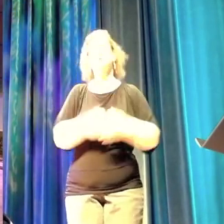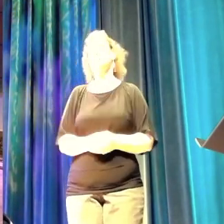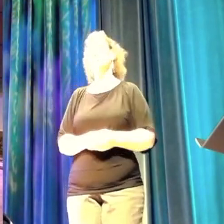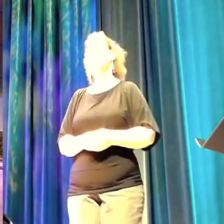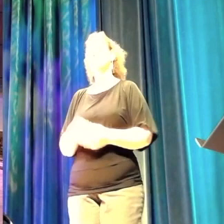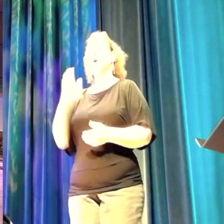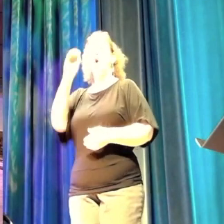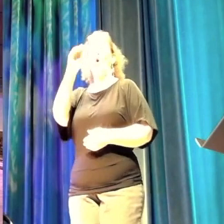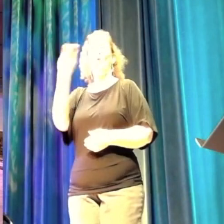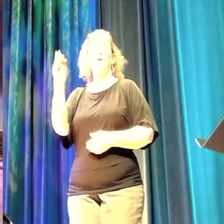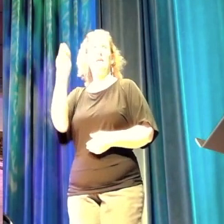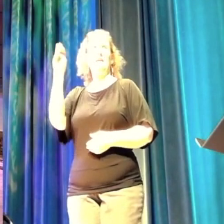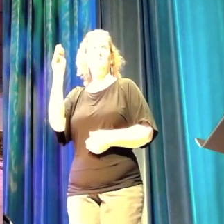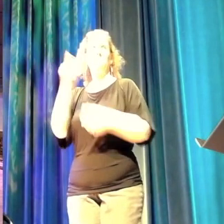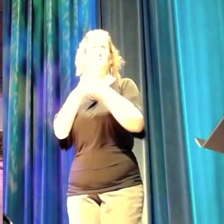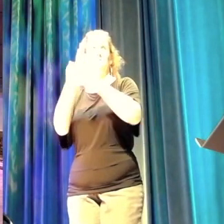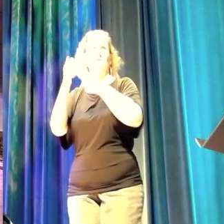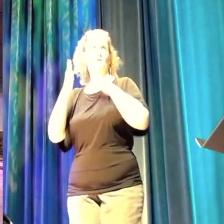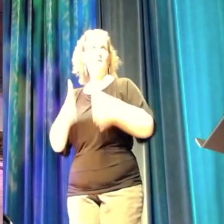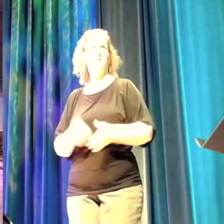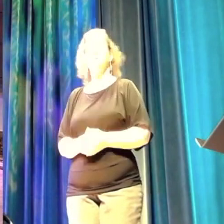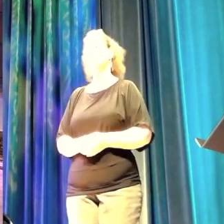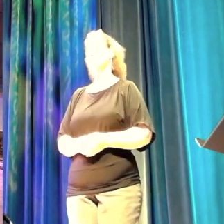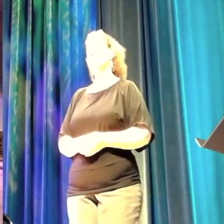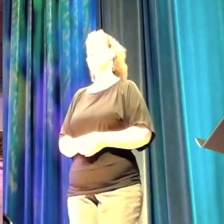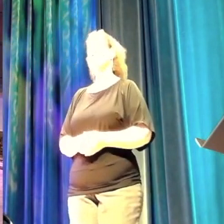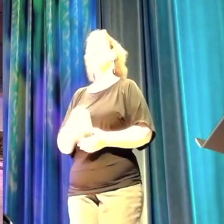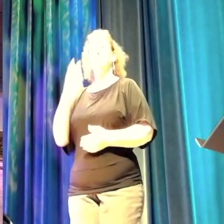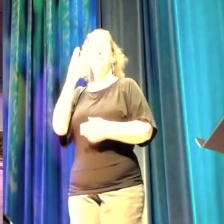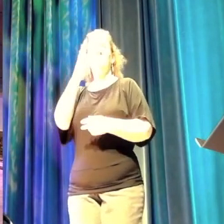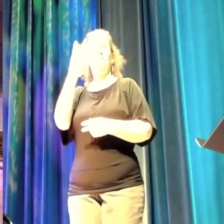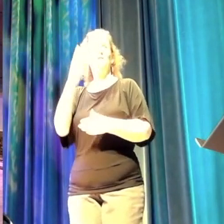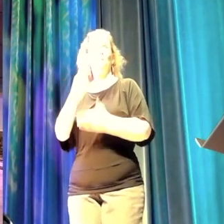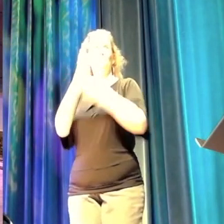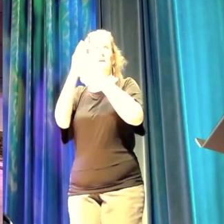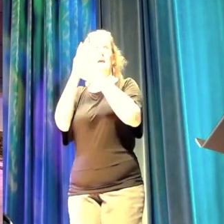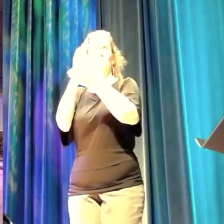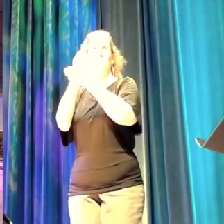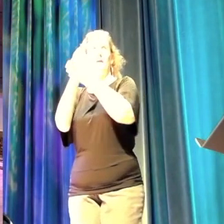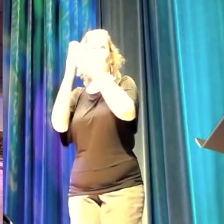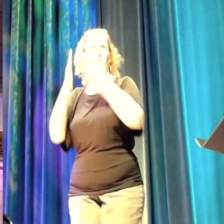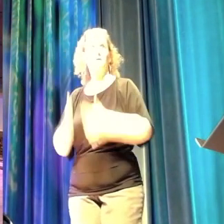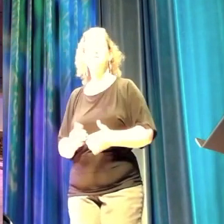and orientation and mobility specialists and vision rehabilitation therapists.